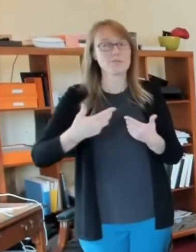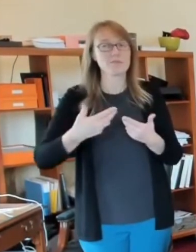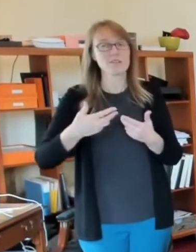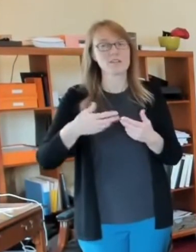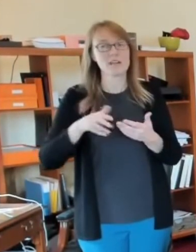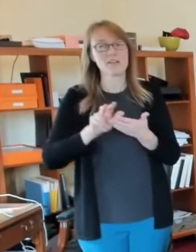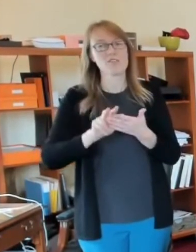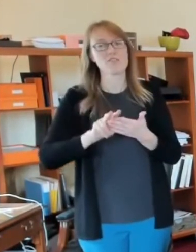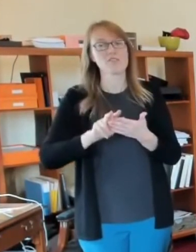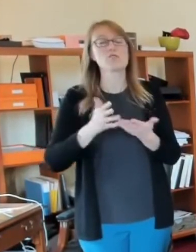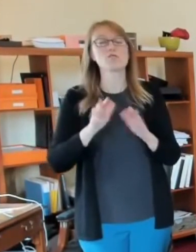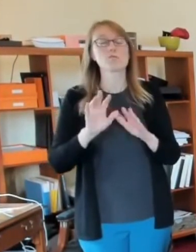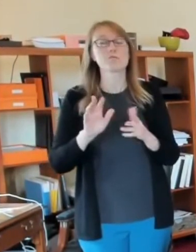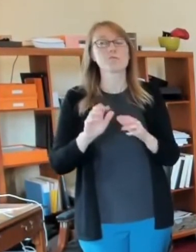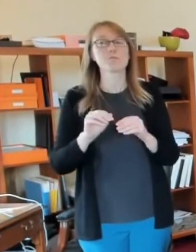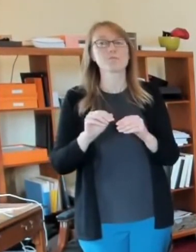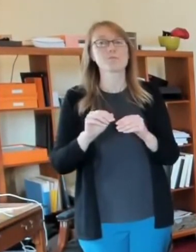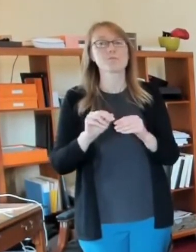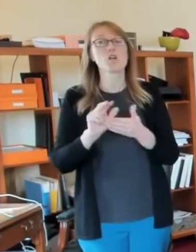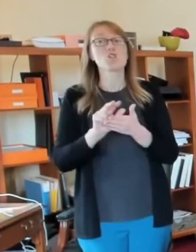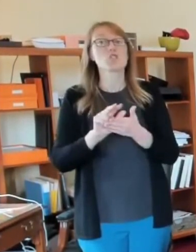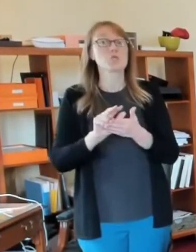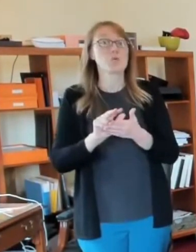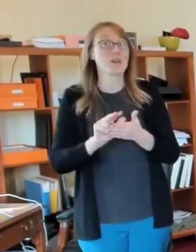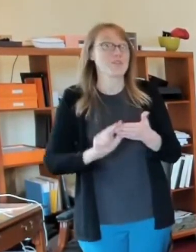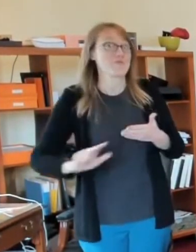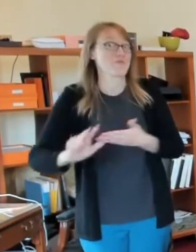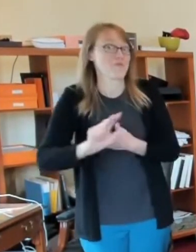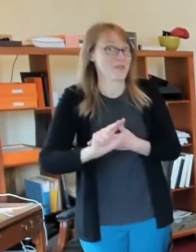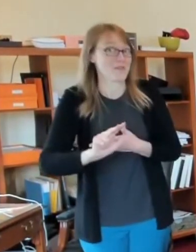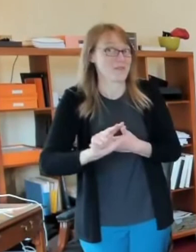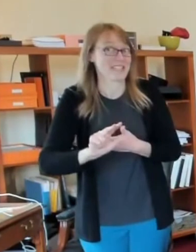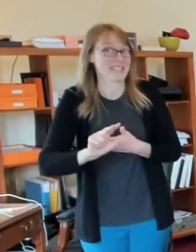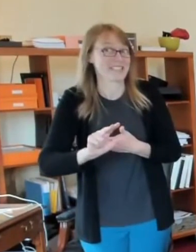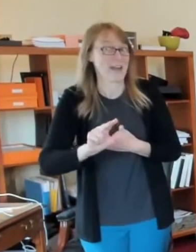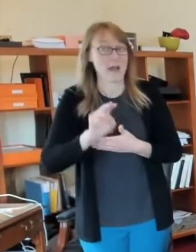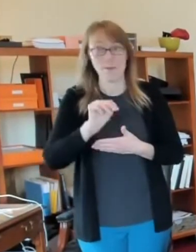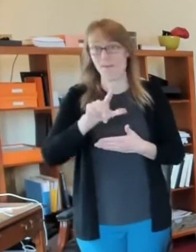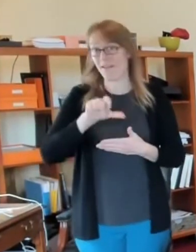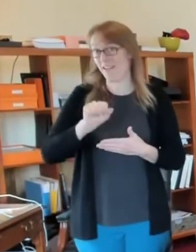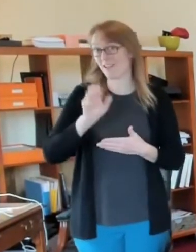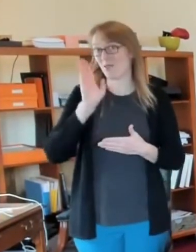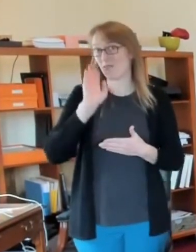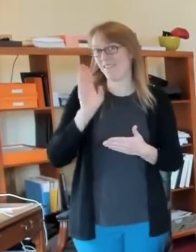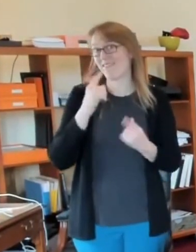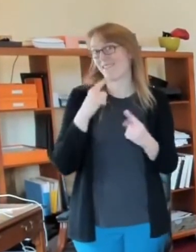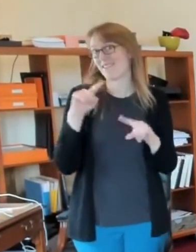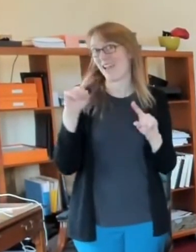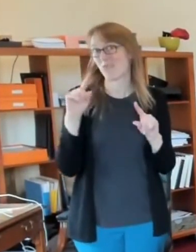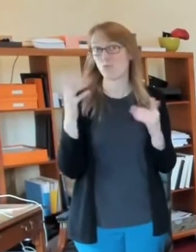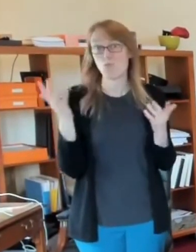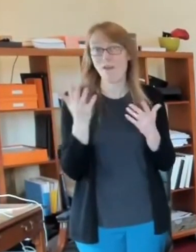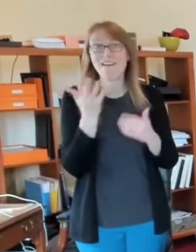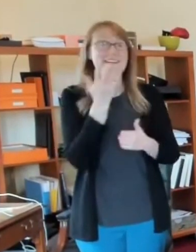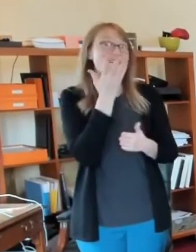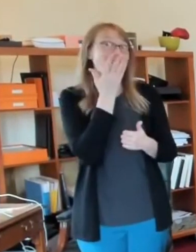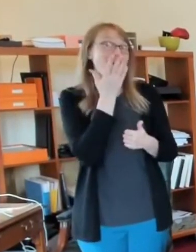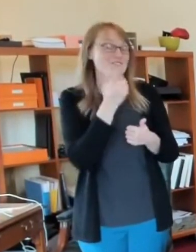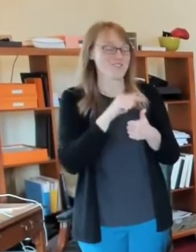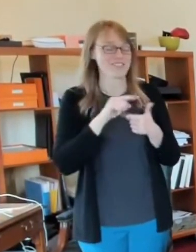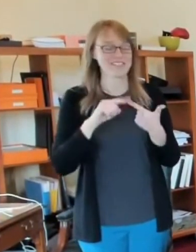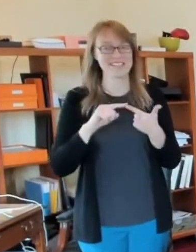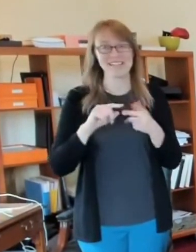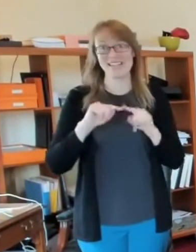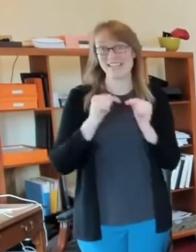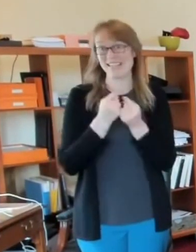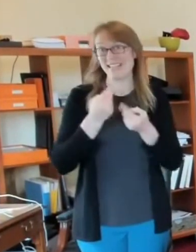away. They're going to announce the team colors, they're going to announce the team name, and I'm not going to weigh in